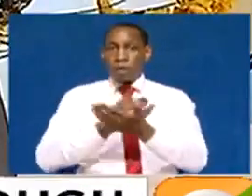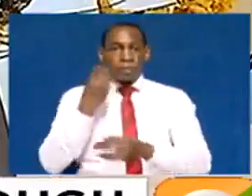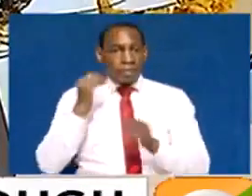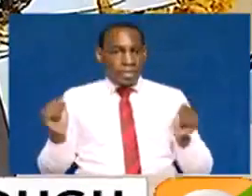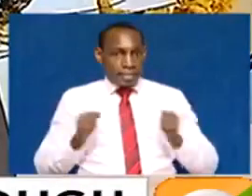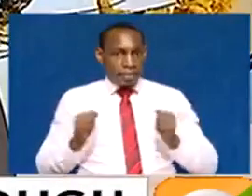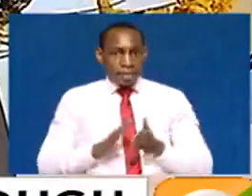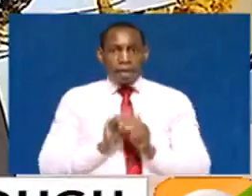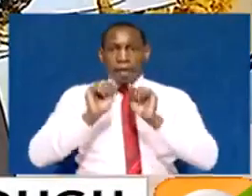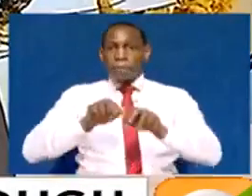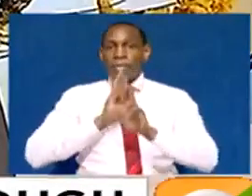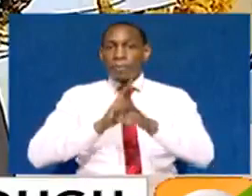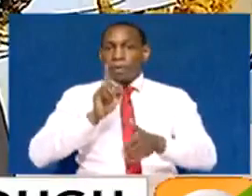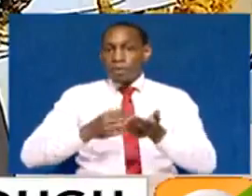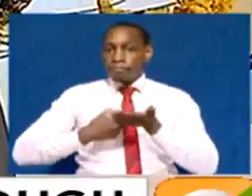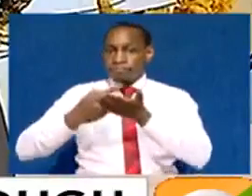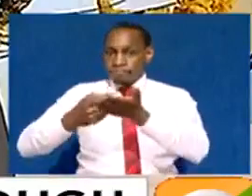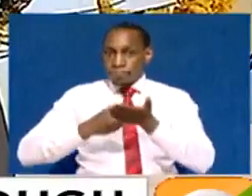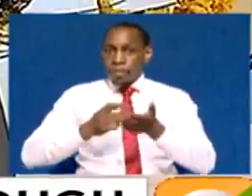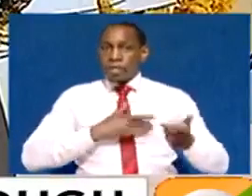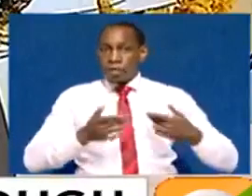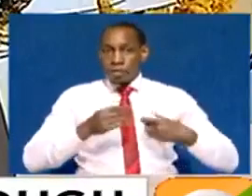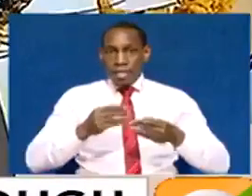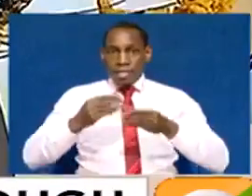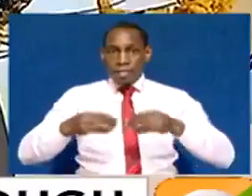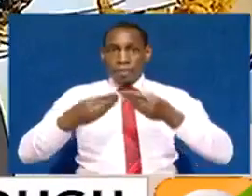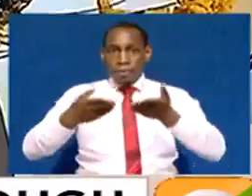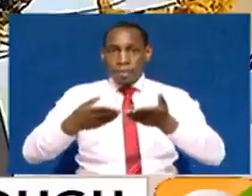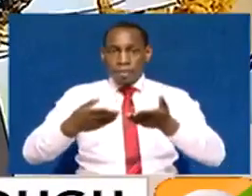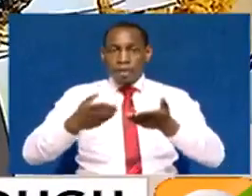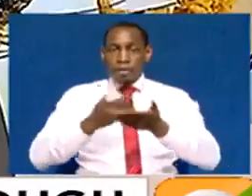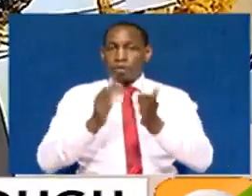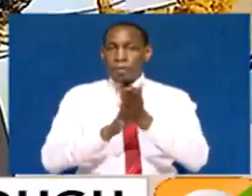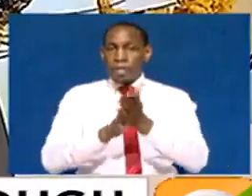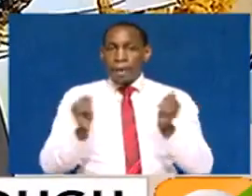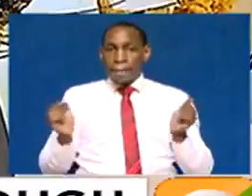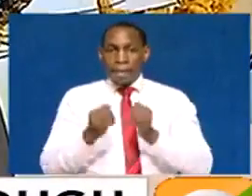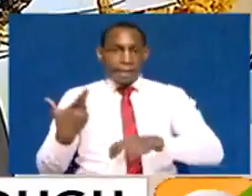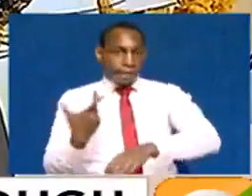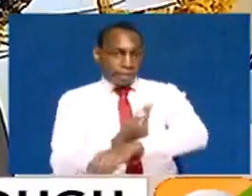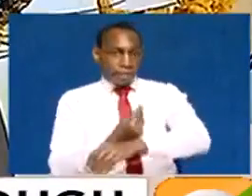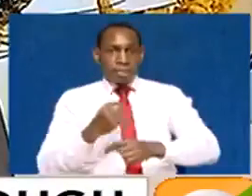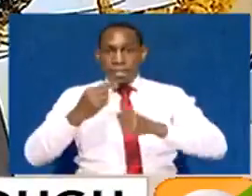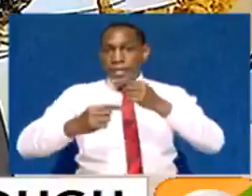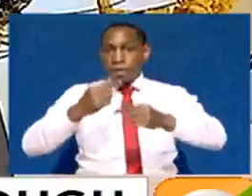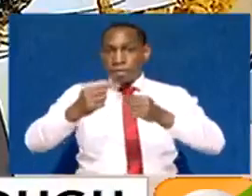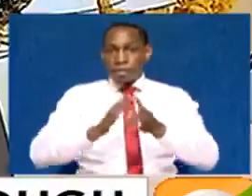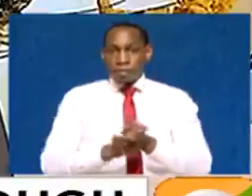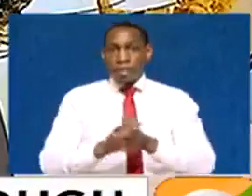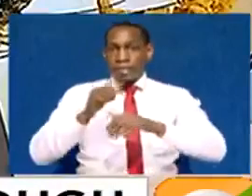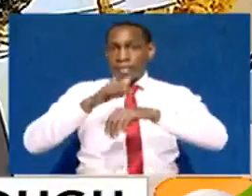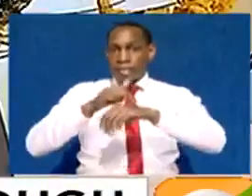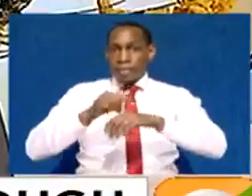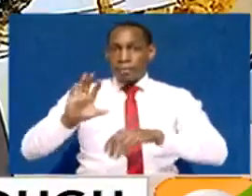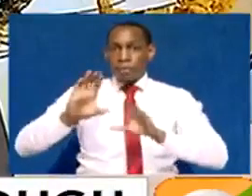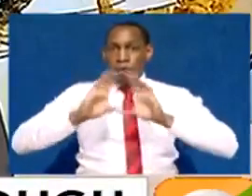malaria. Now, we can report that discussions surrounding the procurement of the celebrated malaria vaccine are underway. This comes